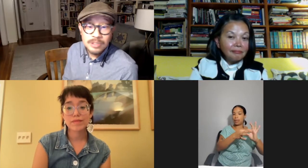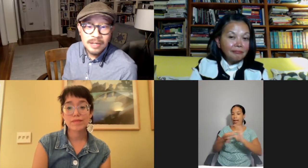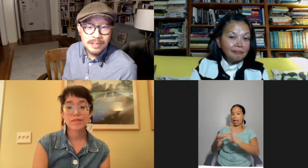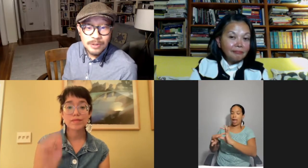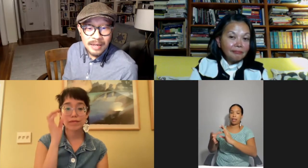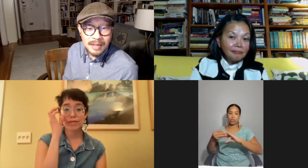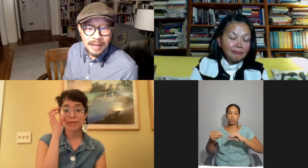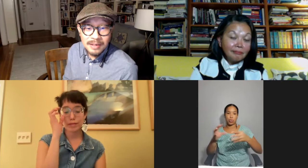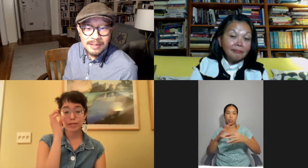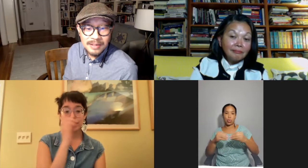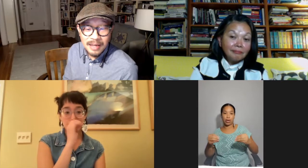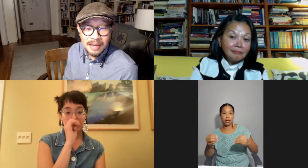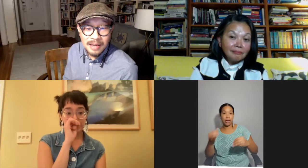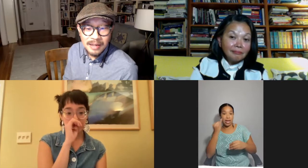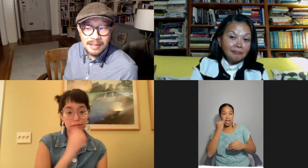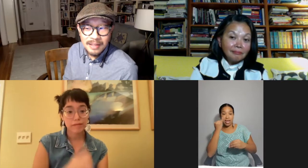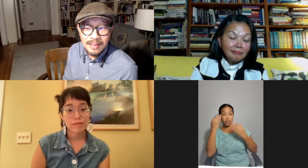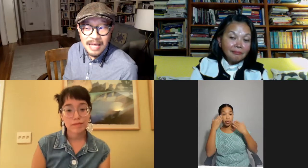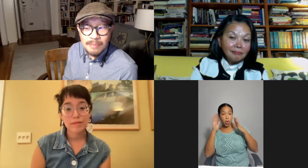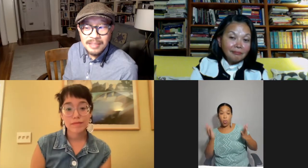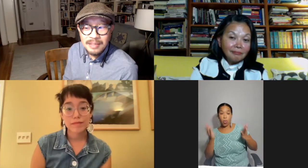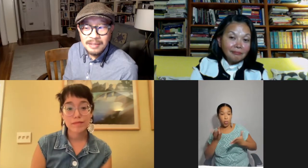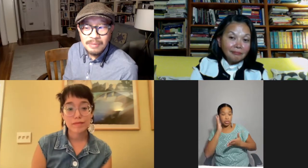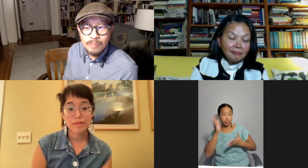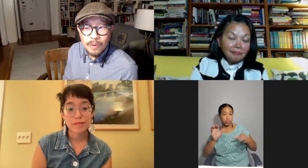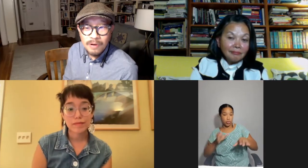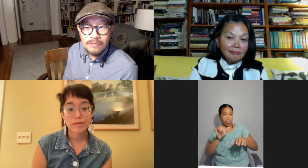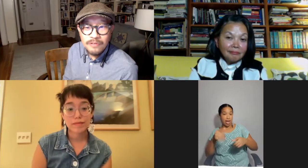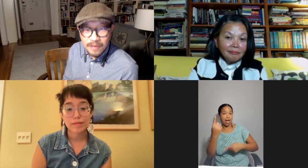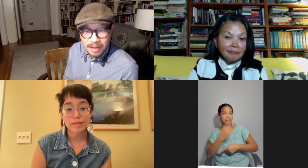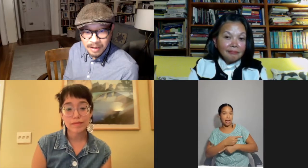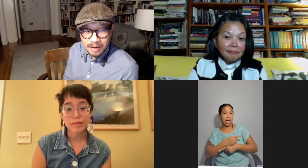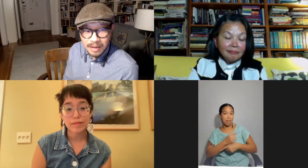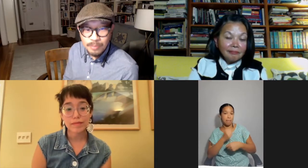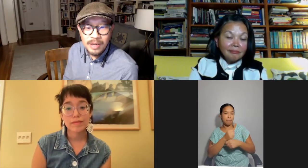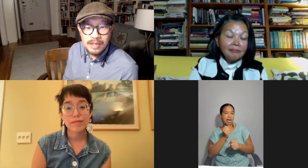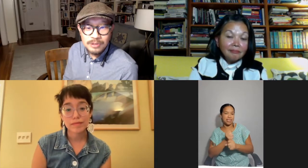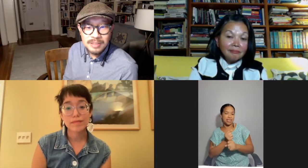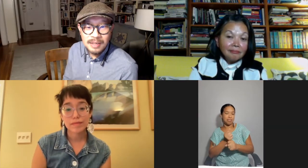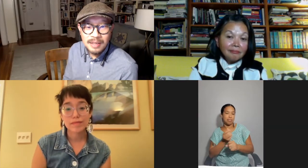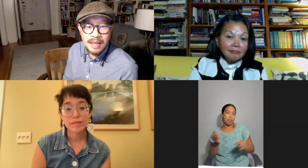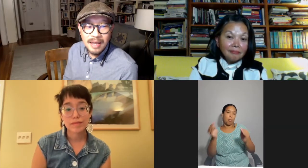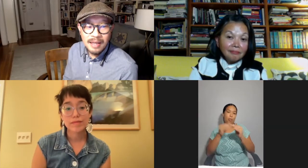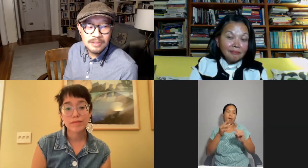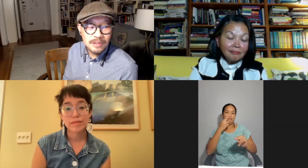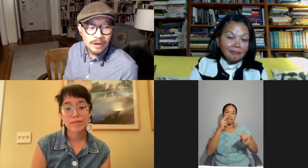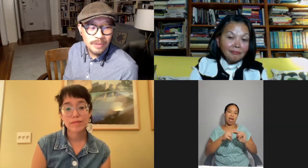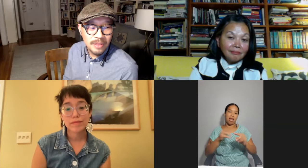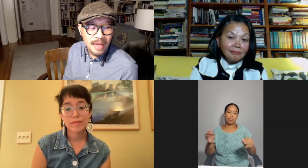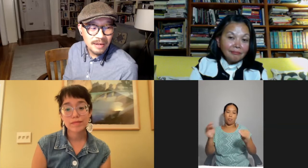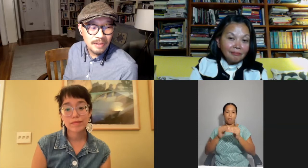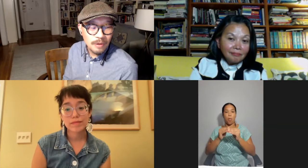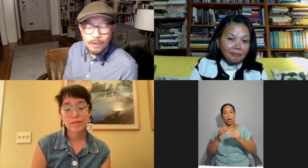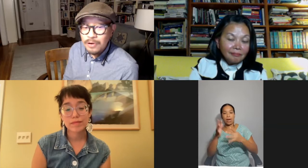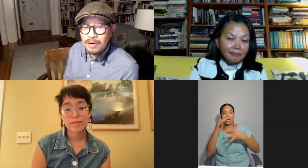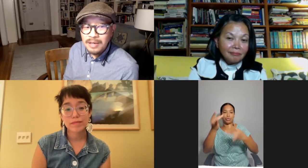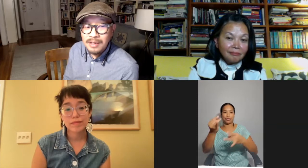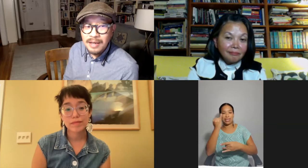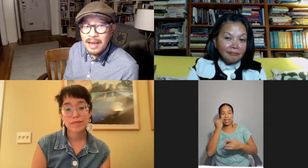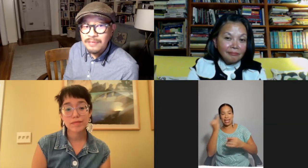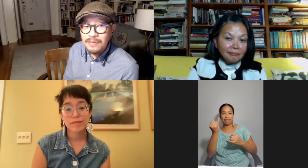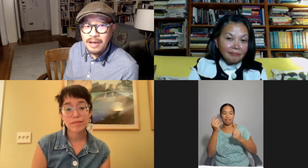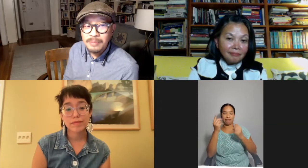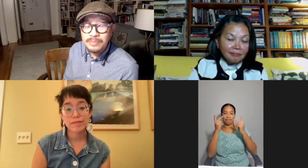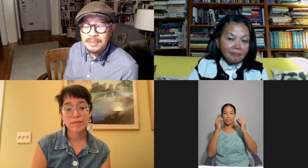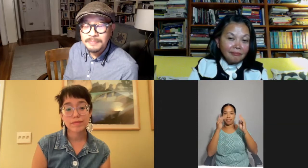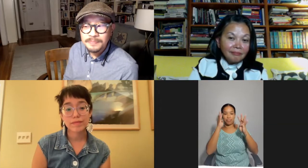know what you're going to do that day, that makes it more fun and more interesting. And so then the ordering